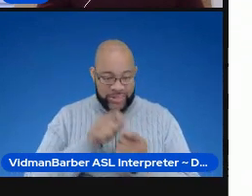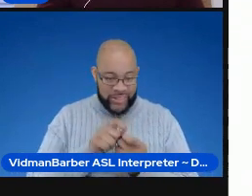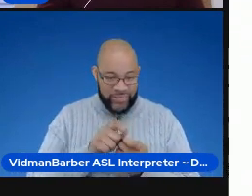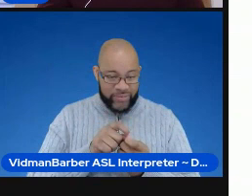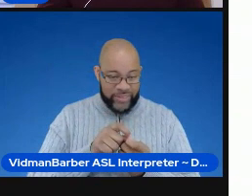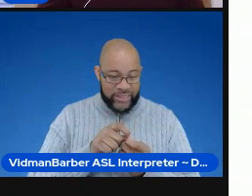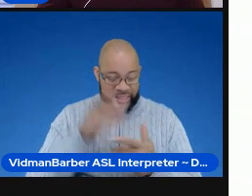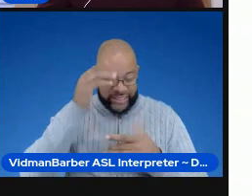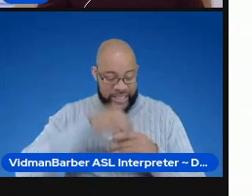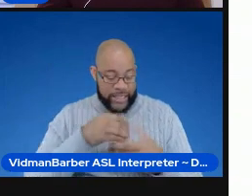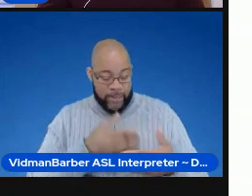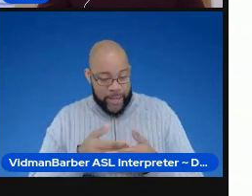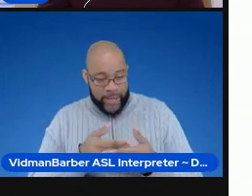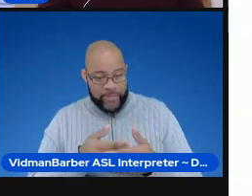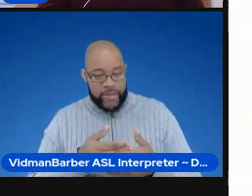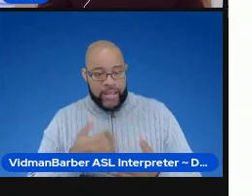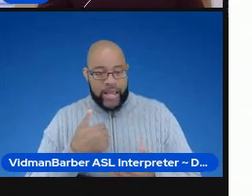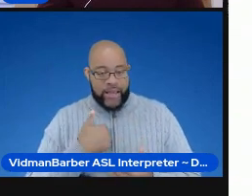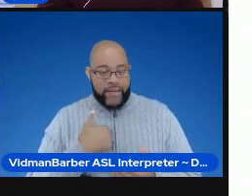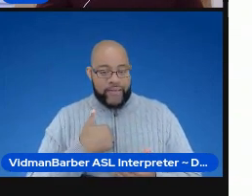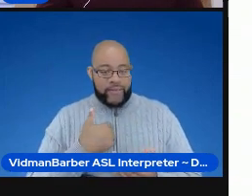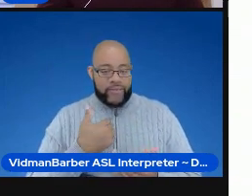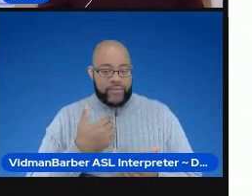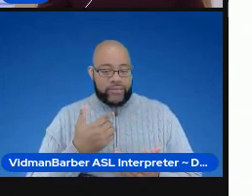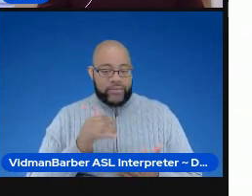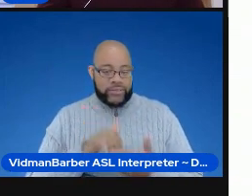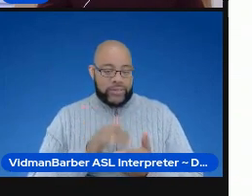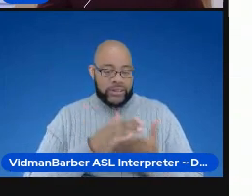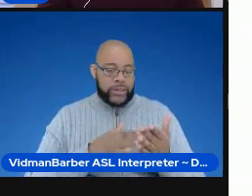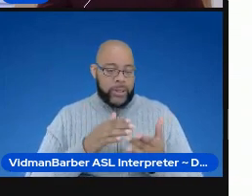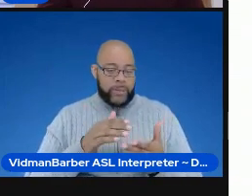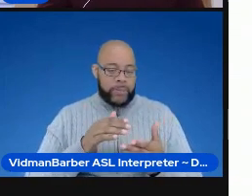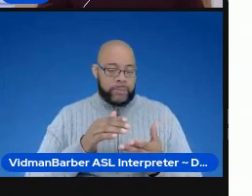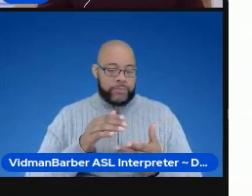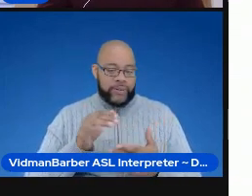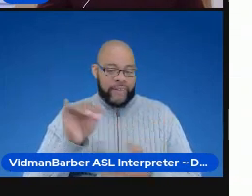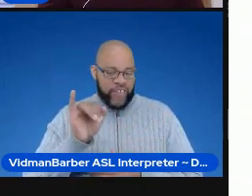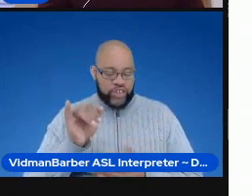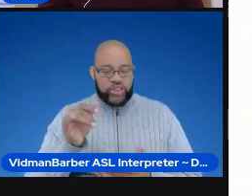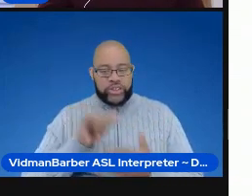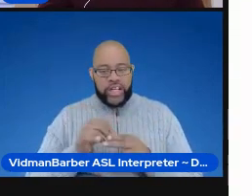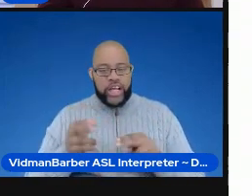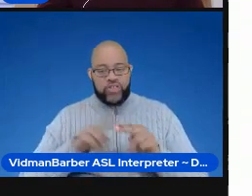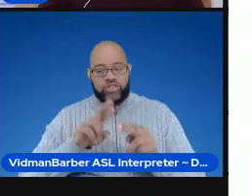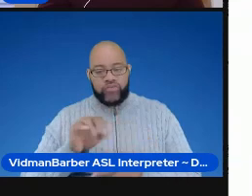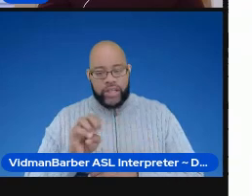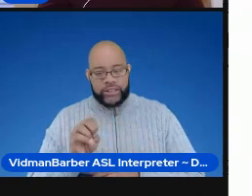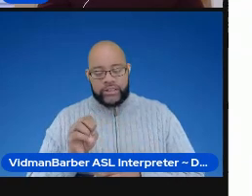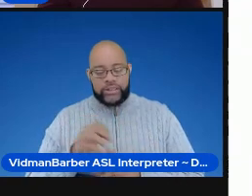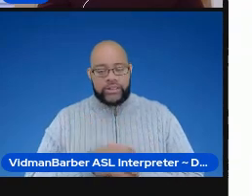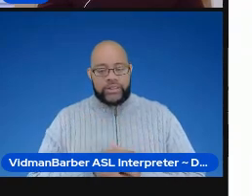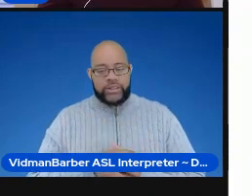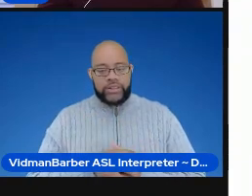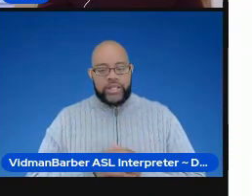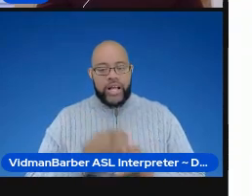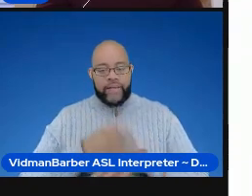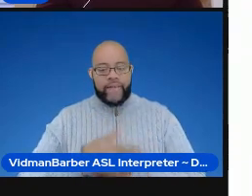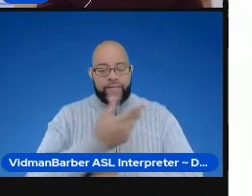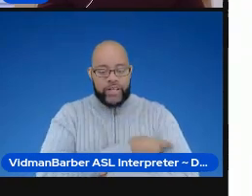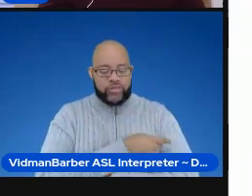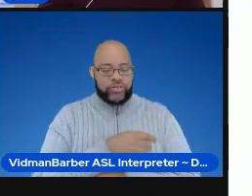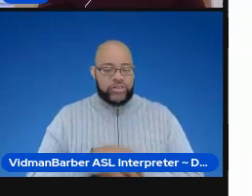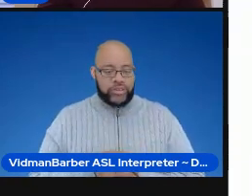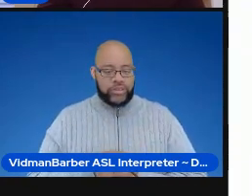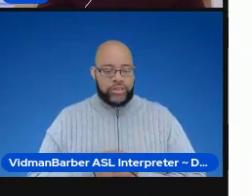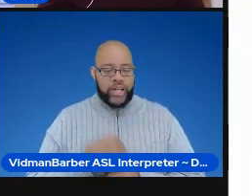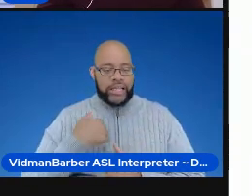baby, there is concern this could be a bacterial infection. So this increased rate of febrile events following vaccination has a consequence.